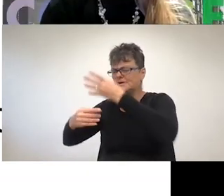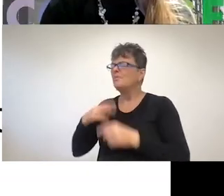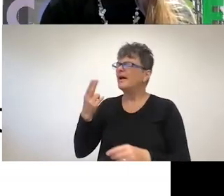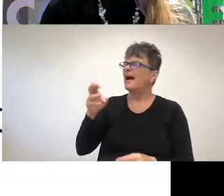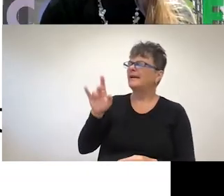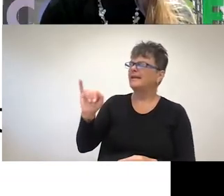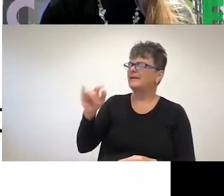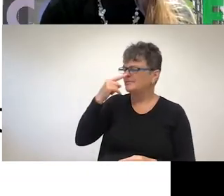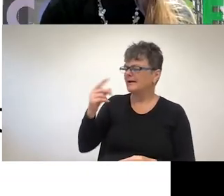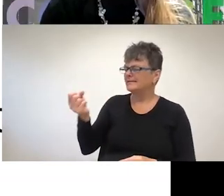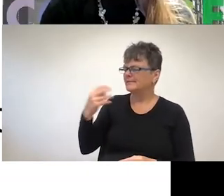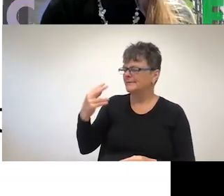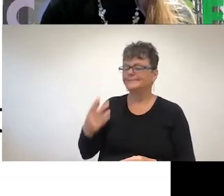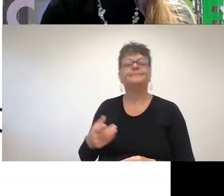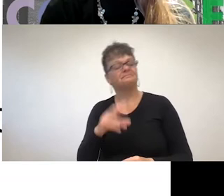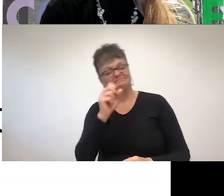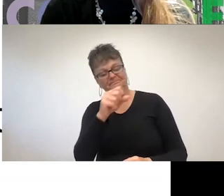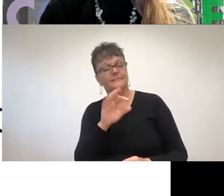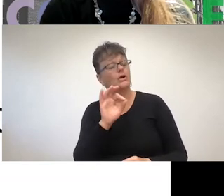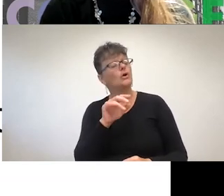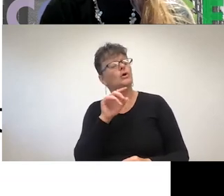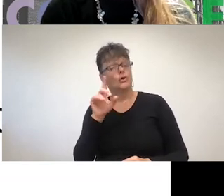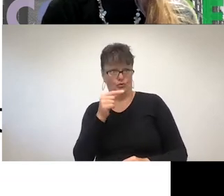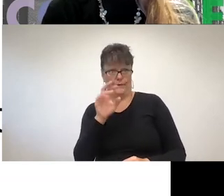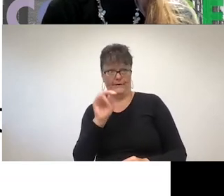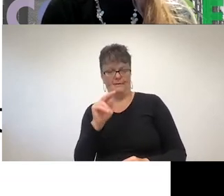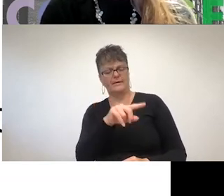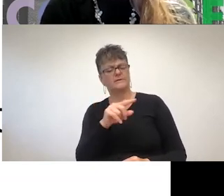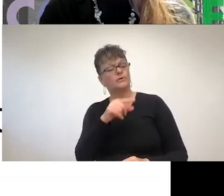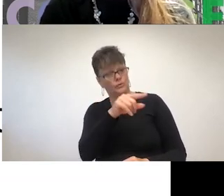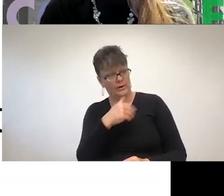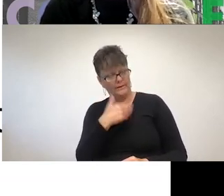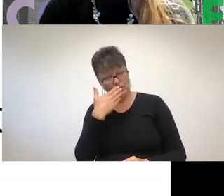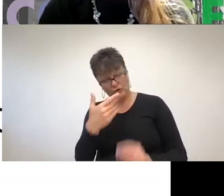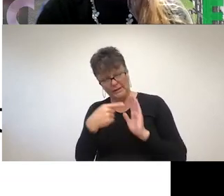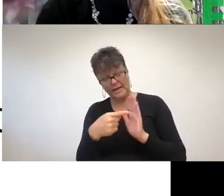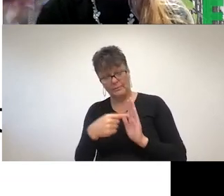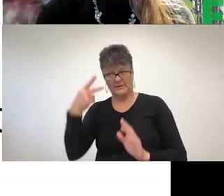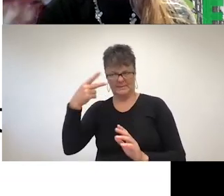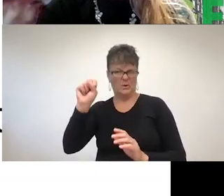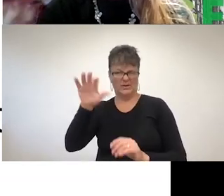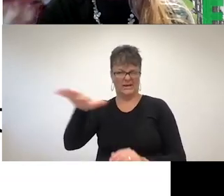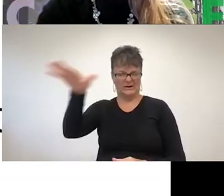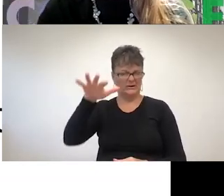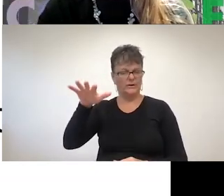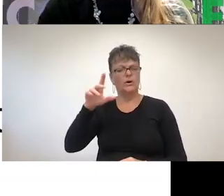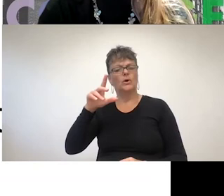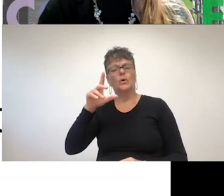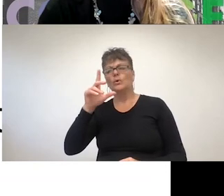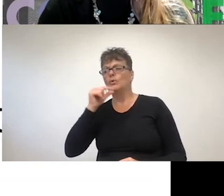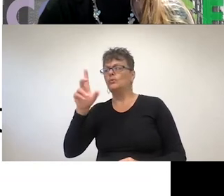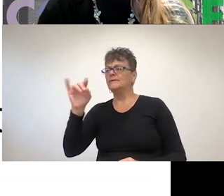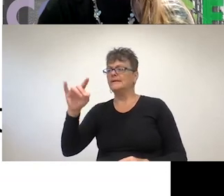Griffin asked, do you have good examples of people in post-secondary who've come together to advocate for the kinds of structural